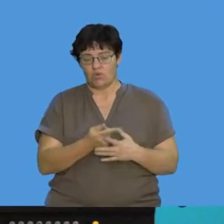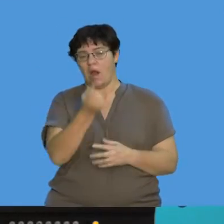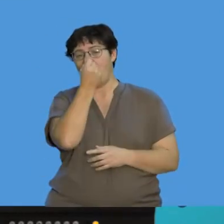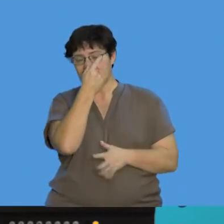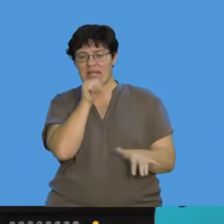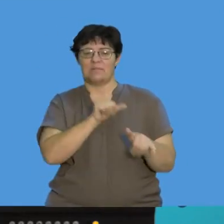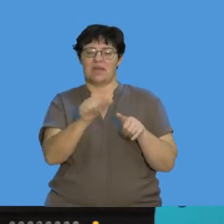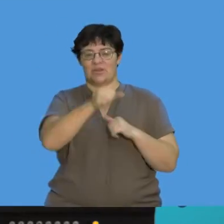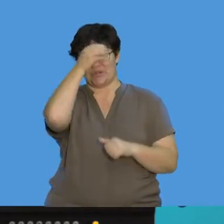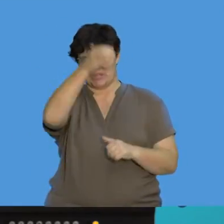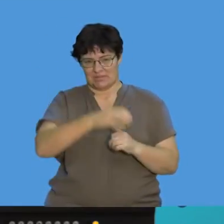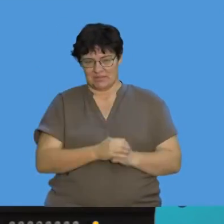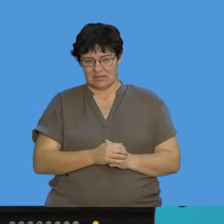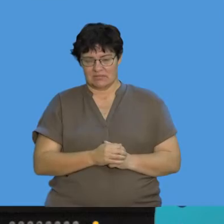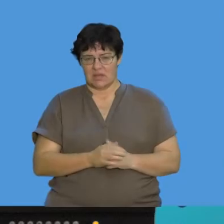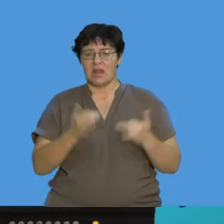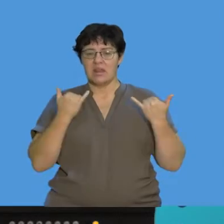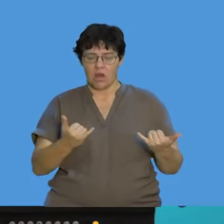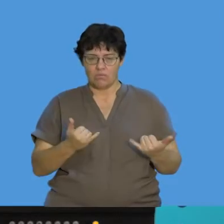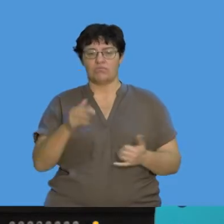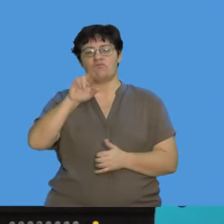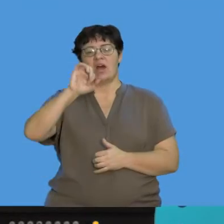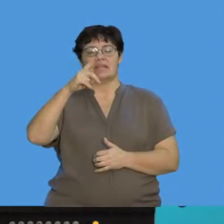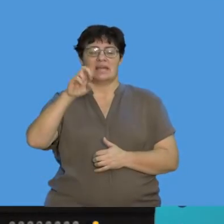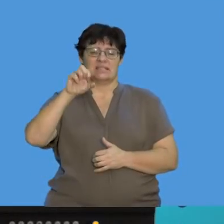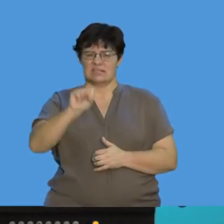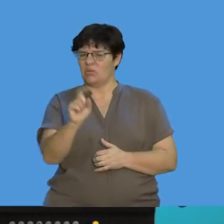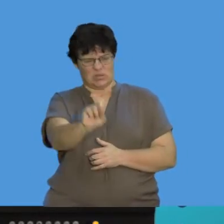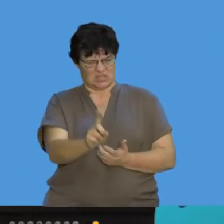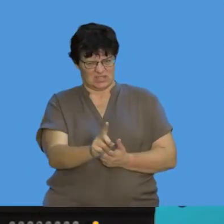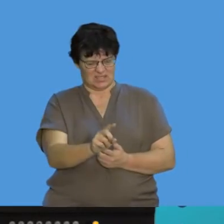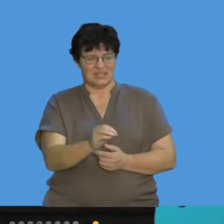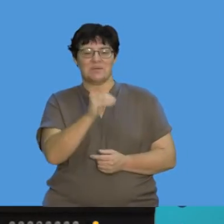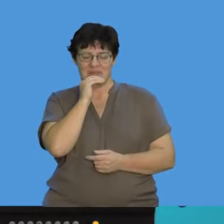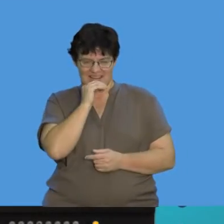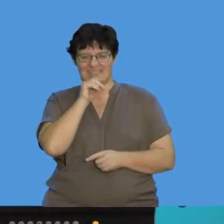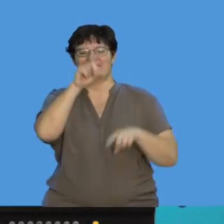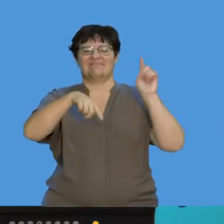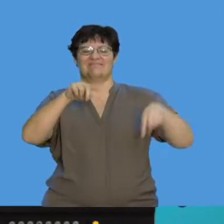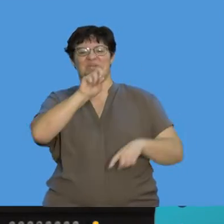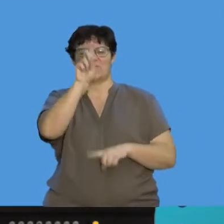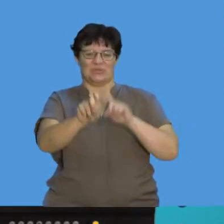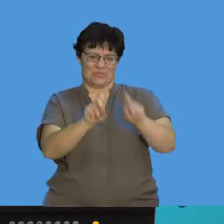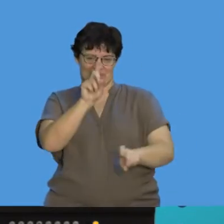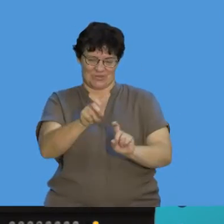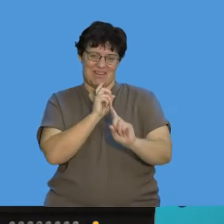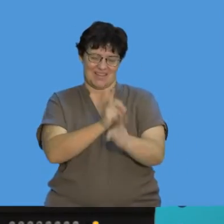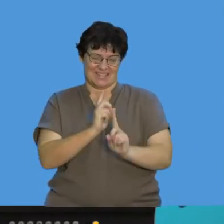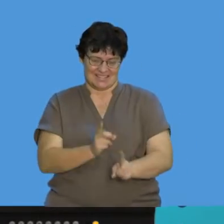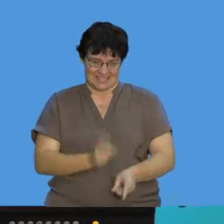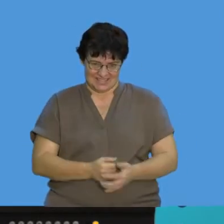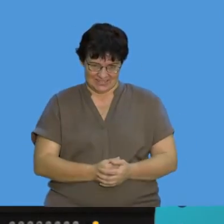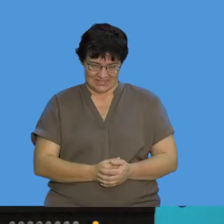better. For now, let's do some riders. Riders is, remember I said it's when you're doing some questions that have to do